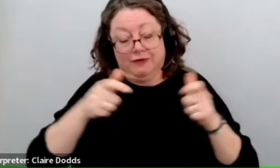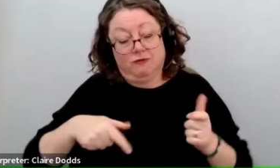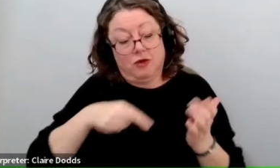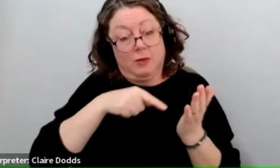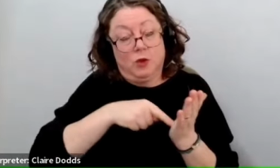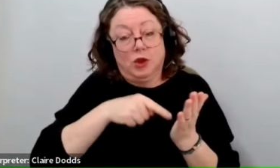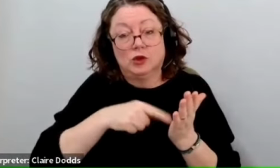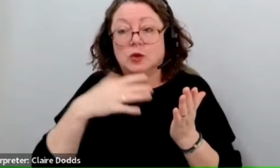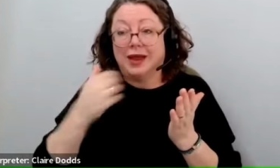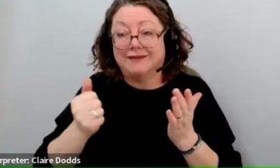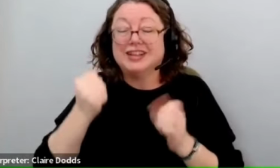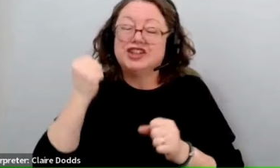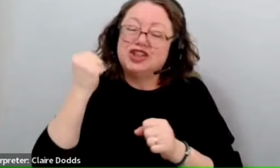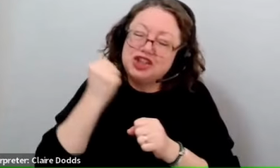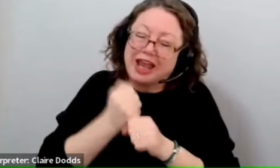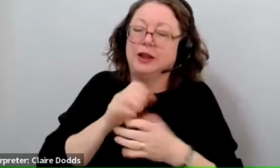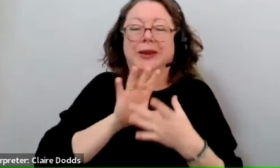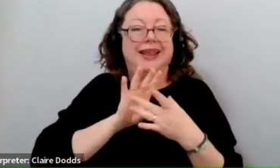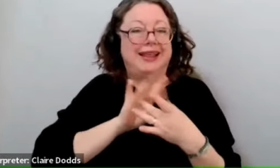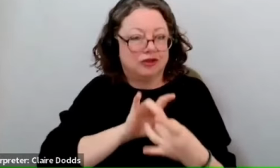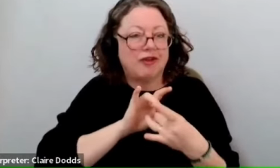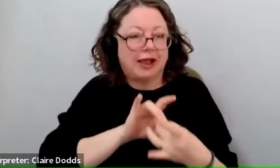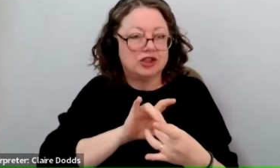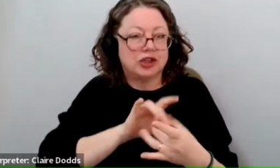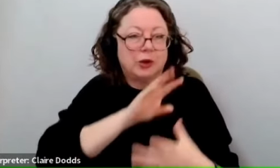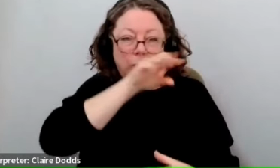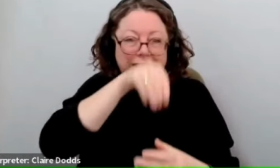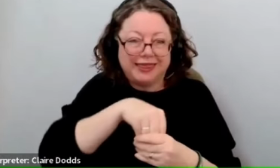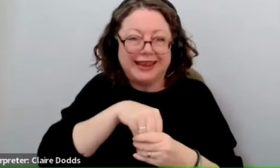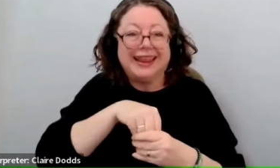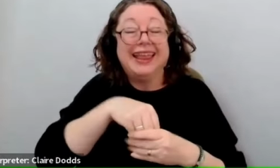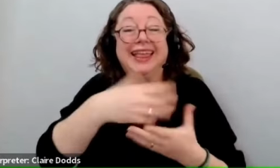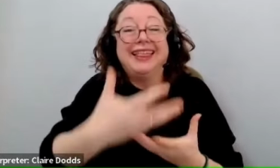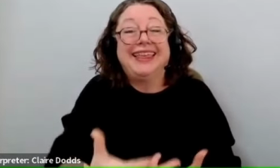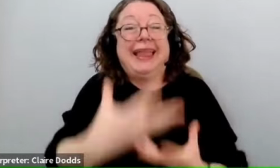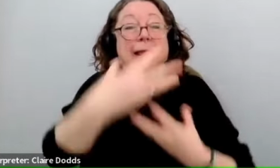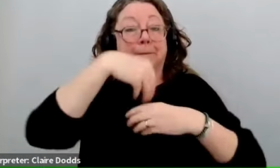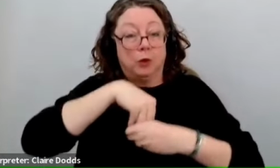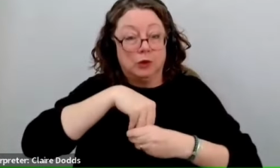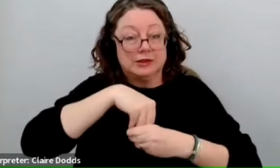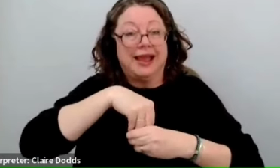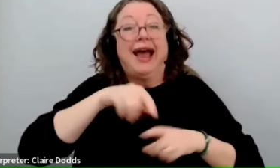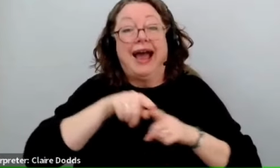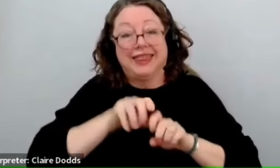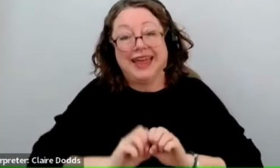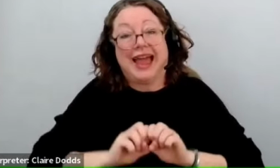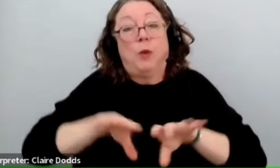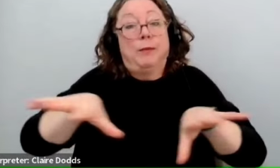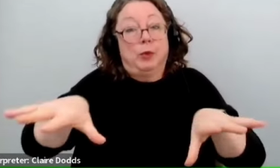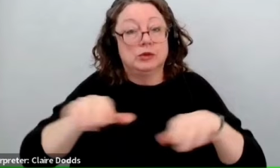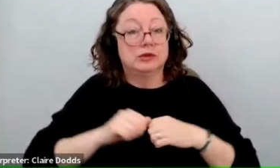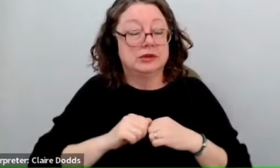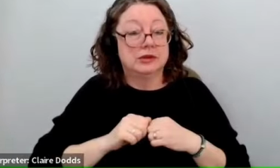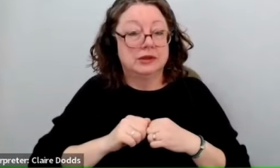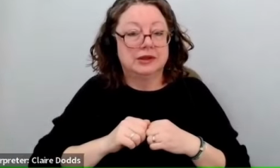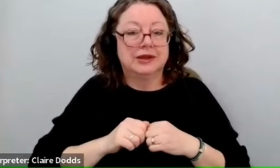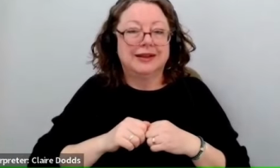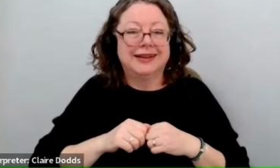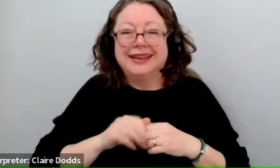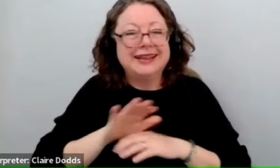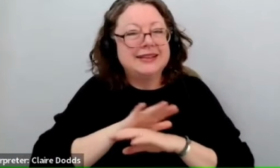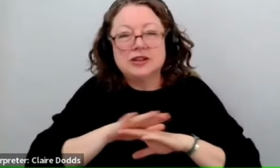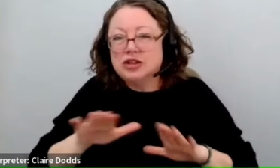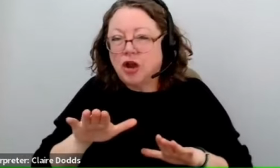this framework has those genuine interactions with its inputs and its outputs, so that it's designed not to